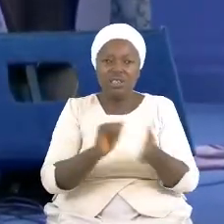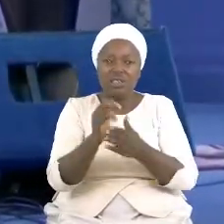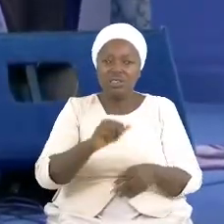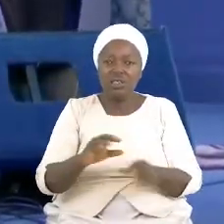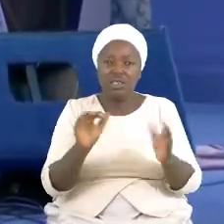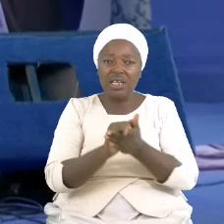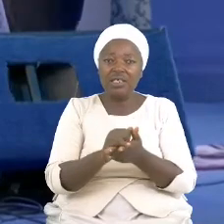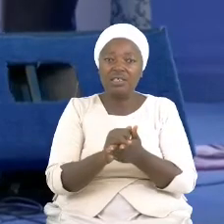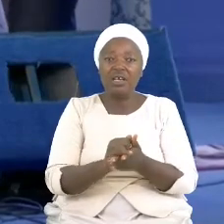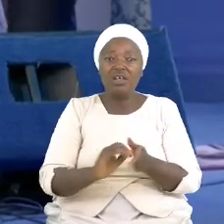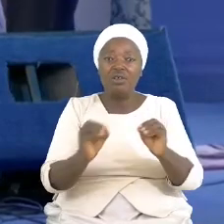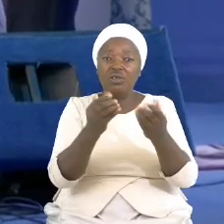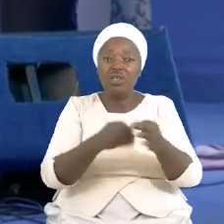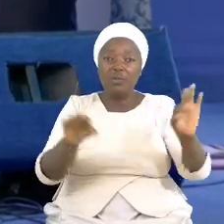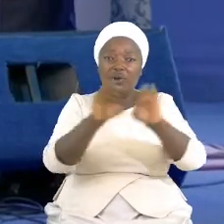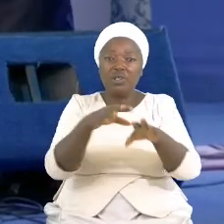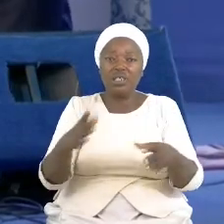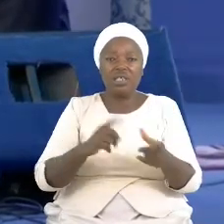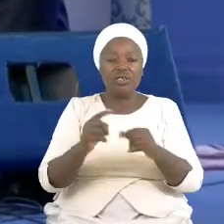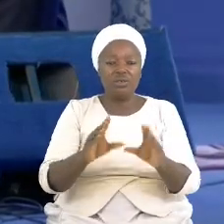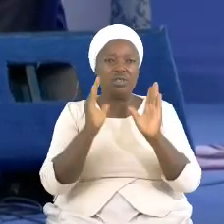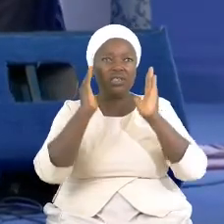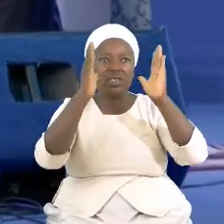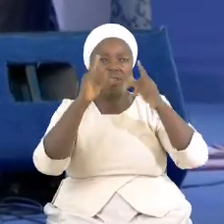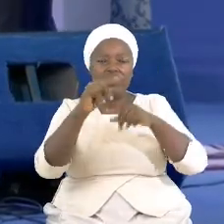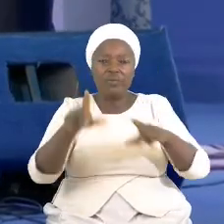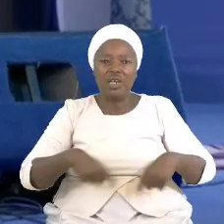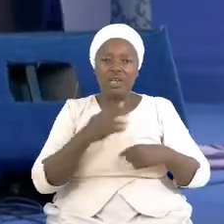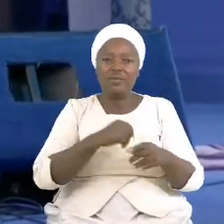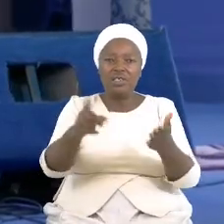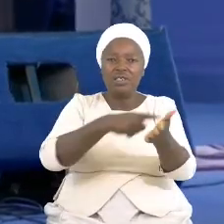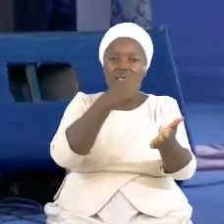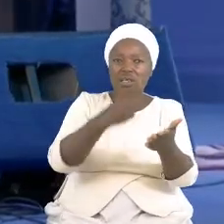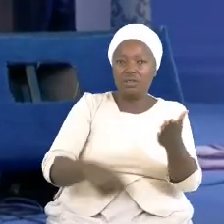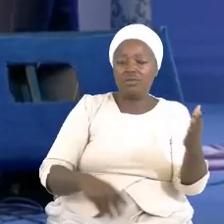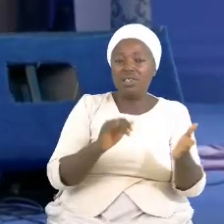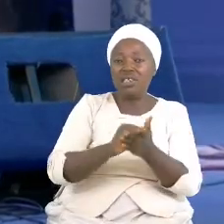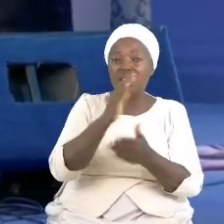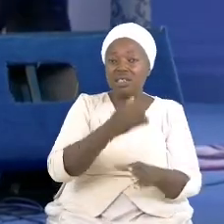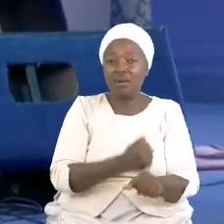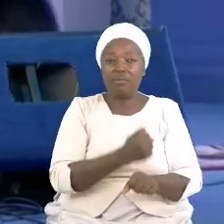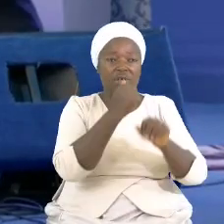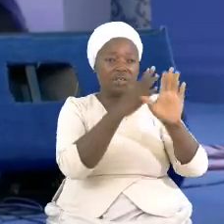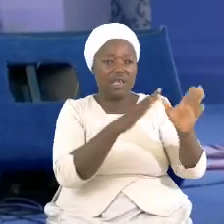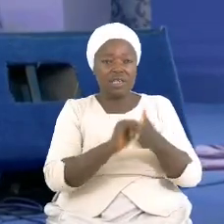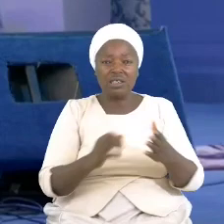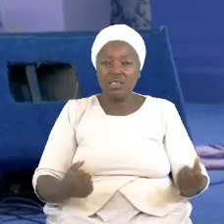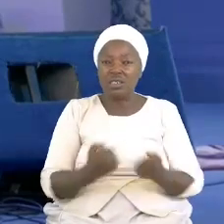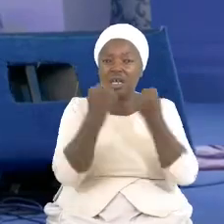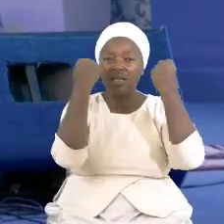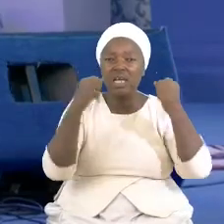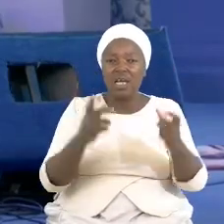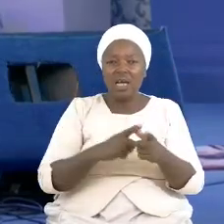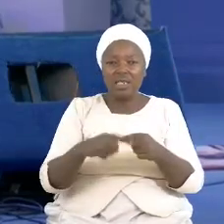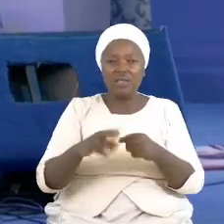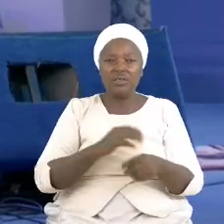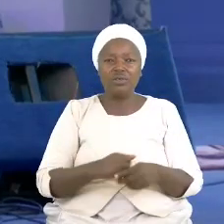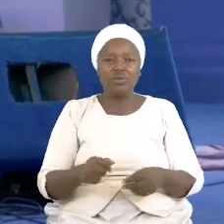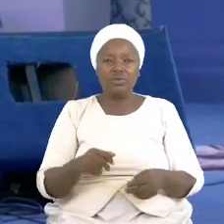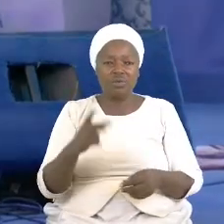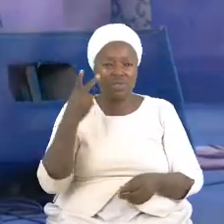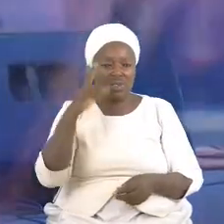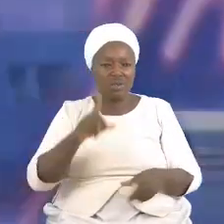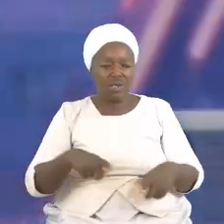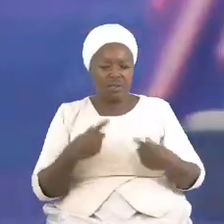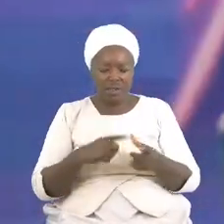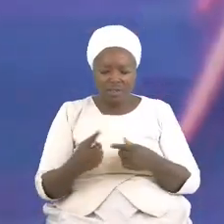their life is canceled. That's the mountain. You look at your life and you say, really, what